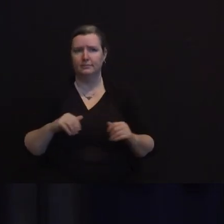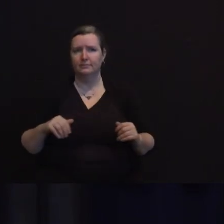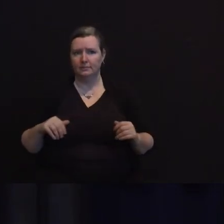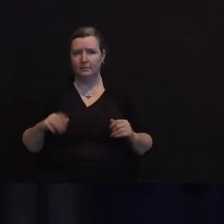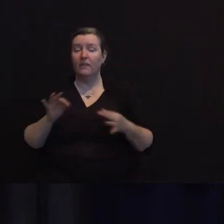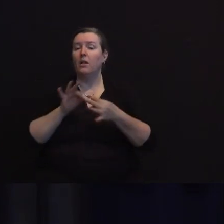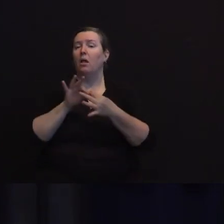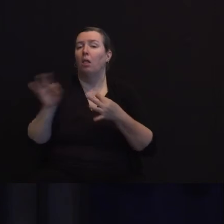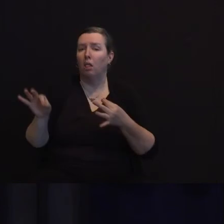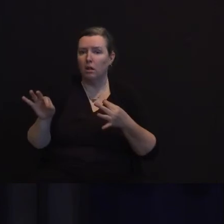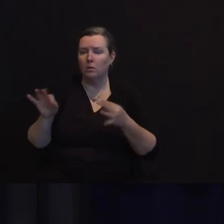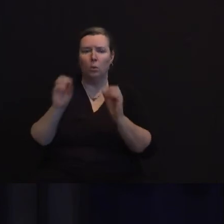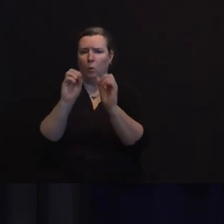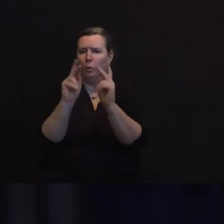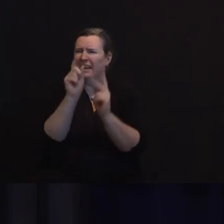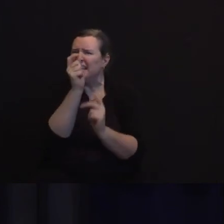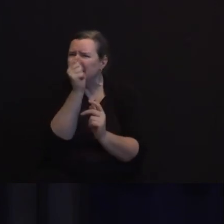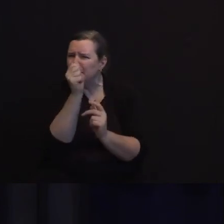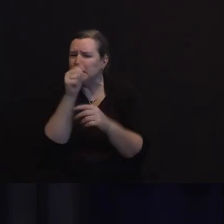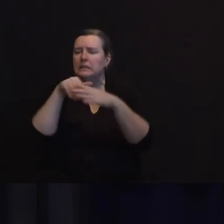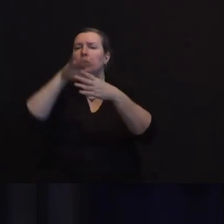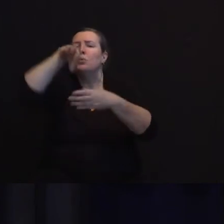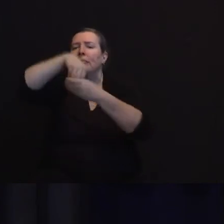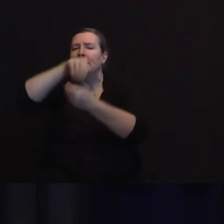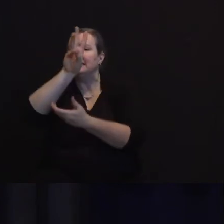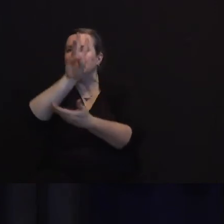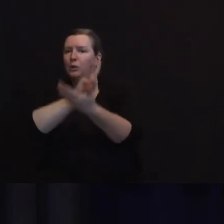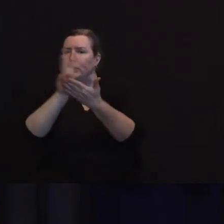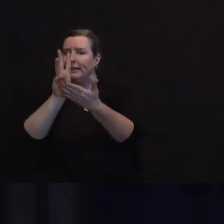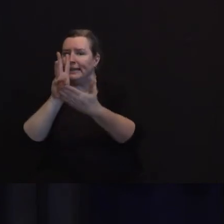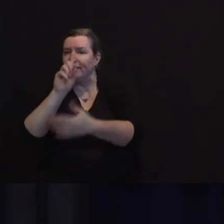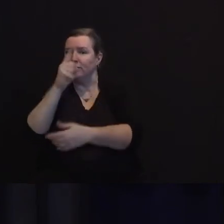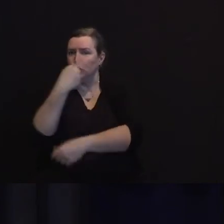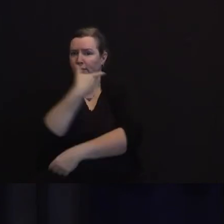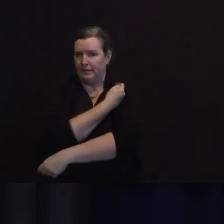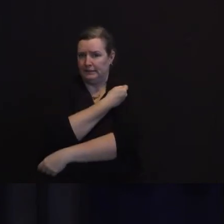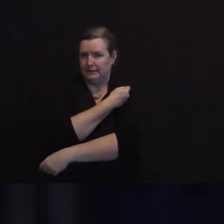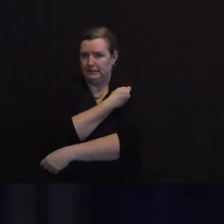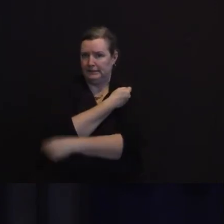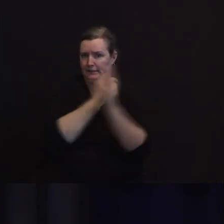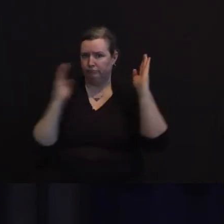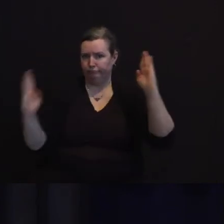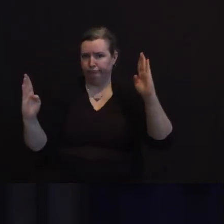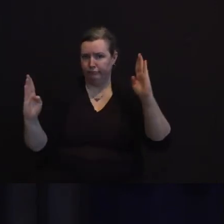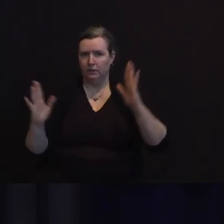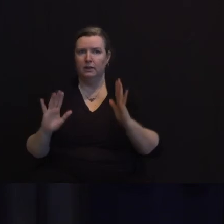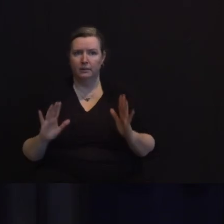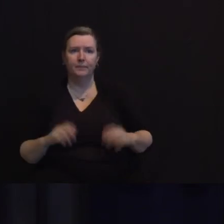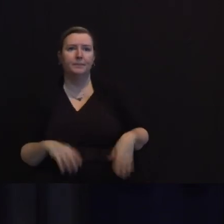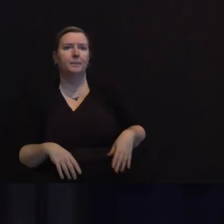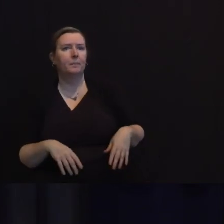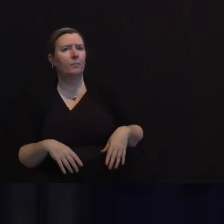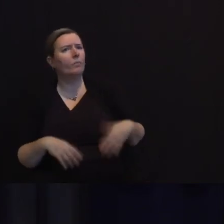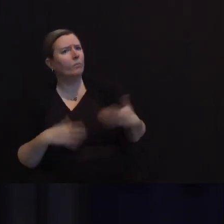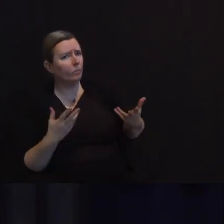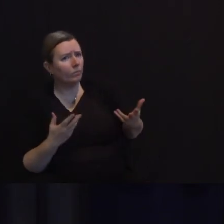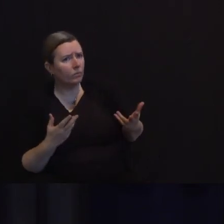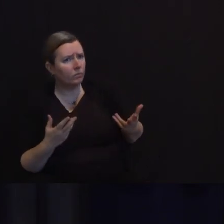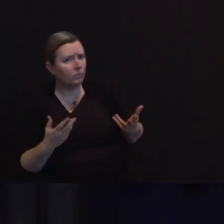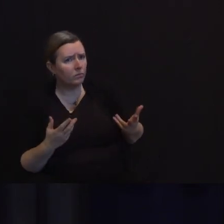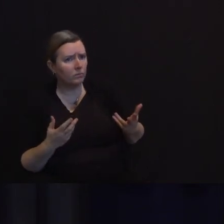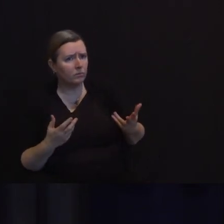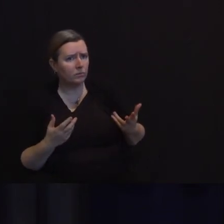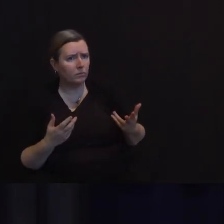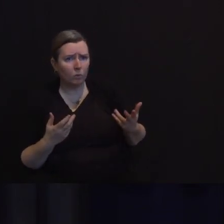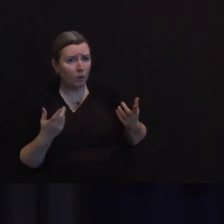anyone to think that it would not be effective. Did you get a sense from them as to how diminished the efficacy is, or